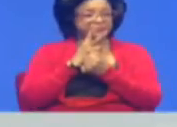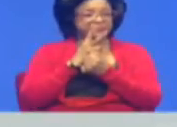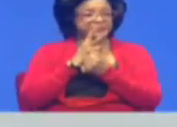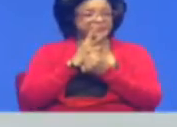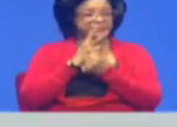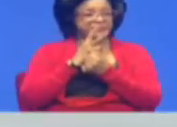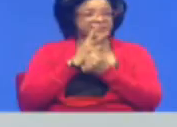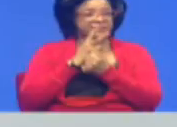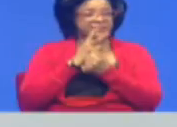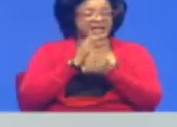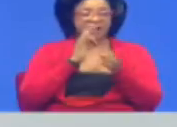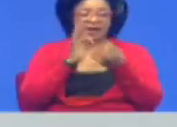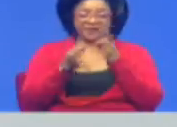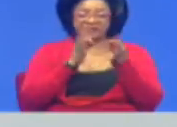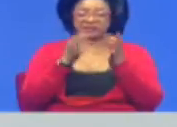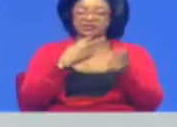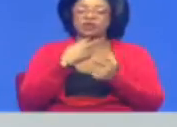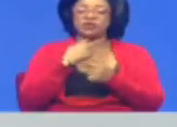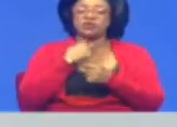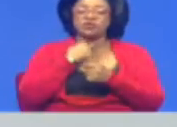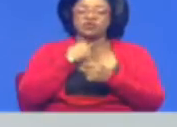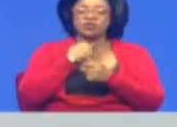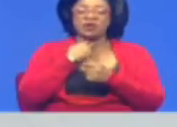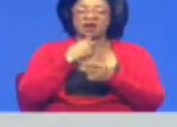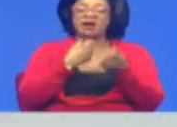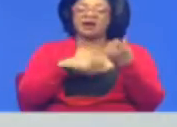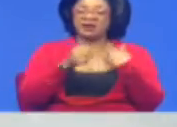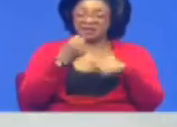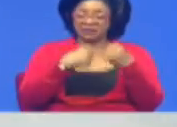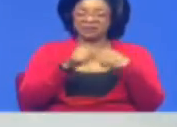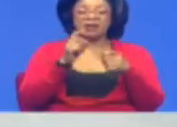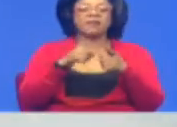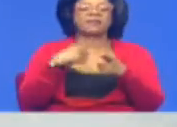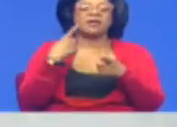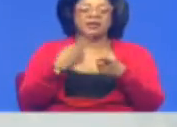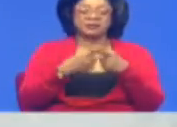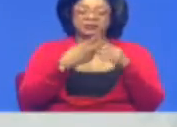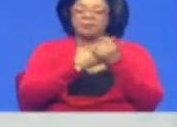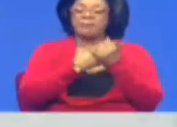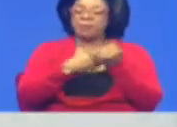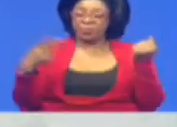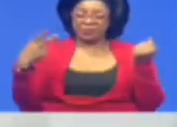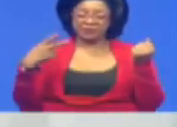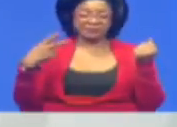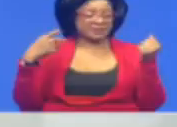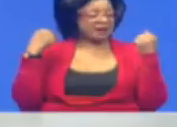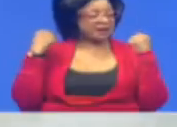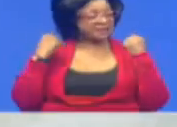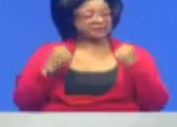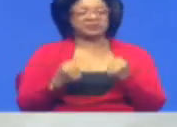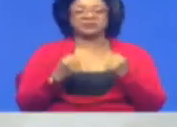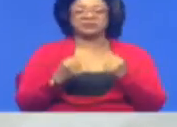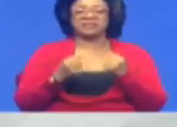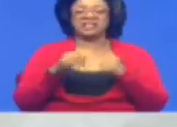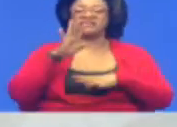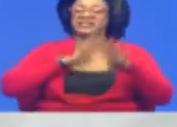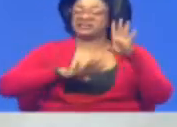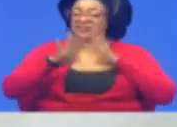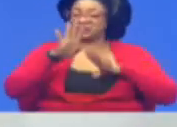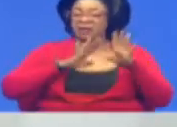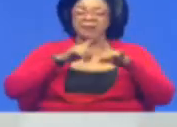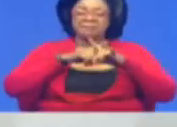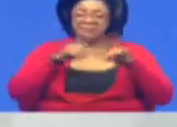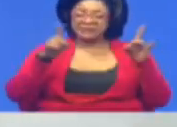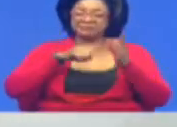And if the unions act upon their threats, the ramifications will both be disastrous and devastating. But the unions are stressing